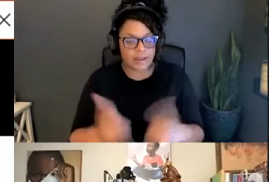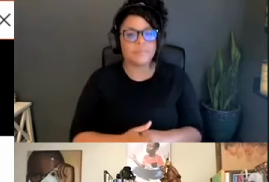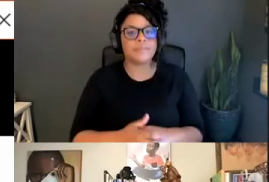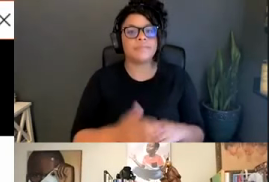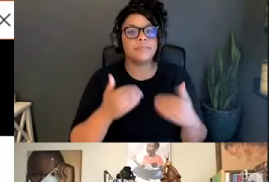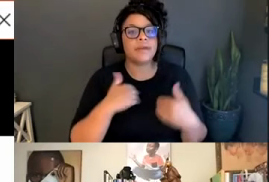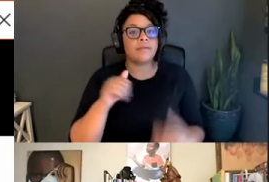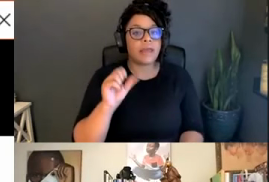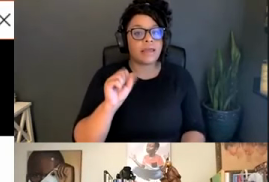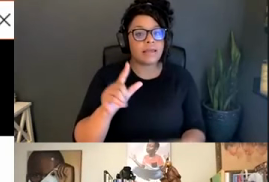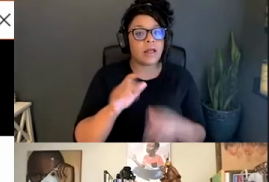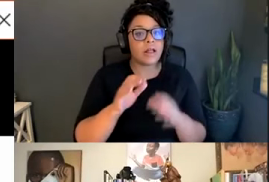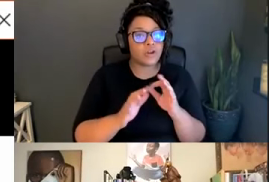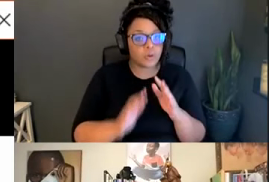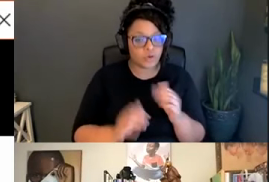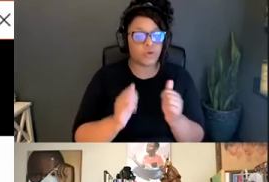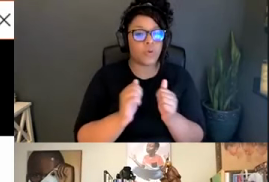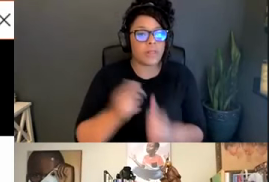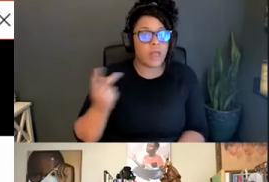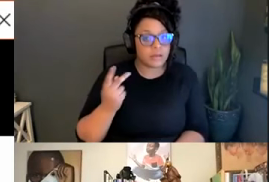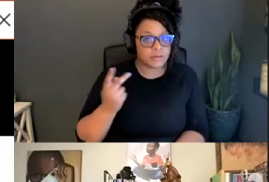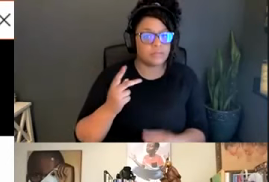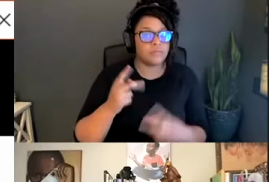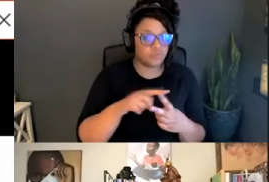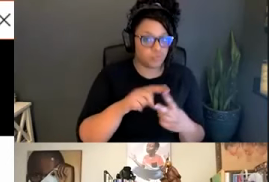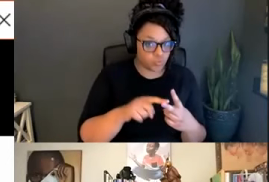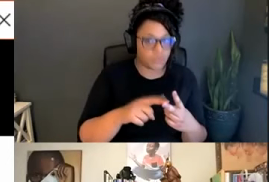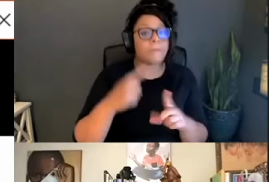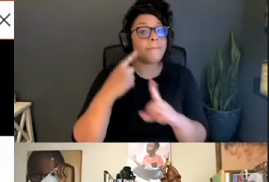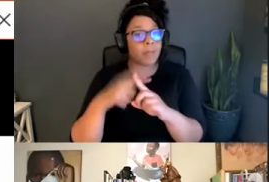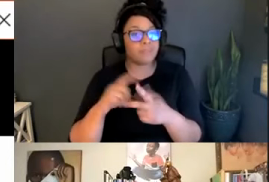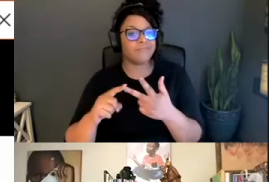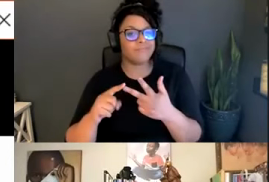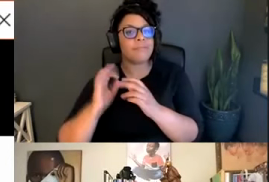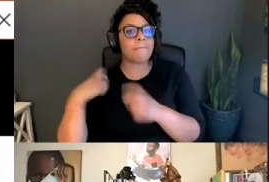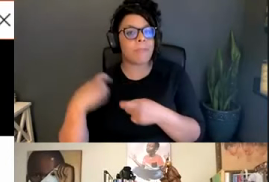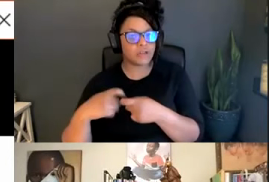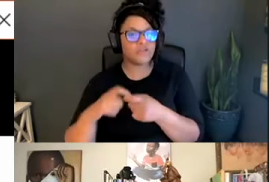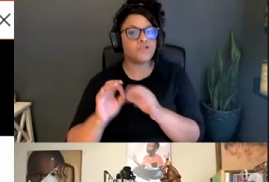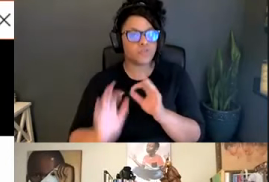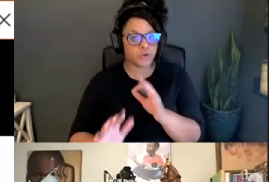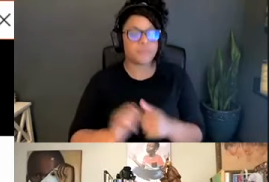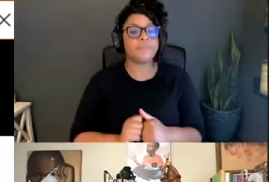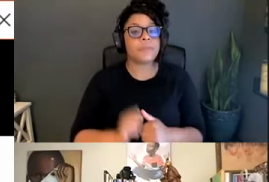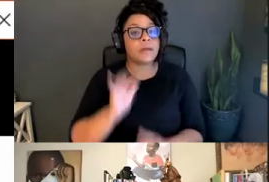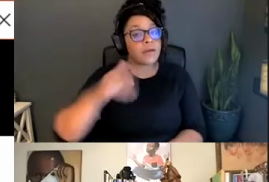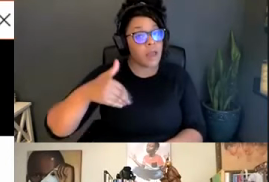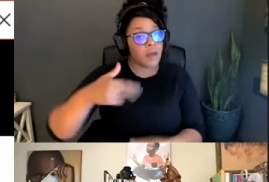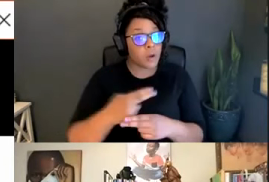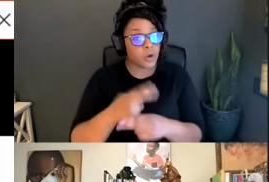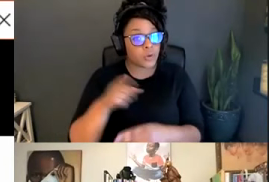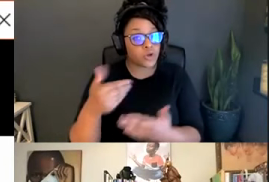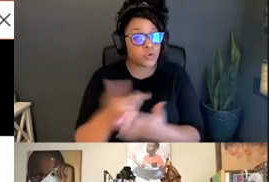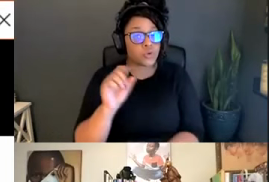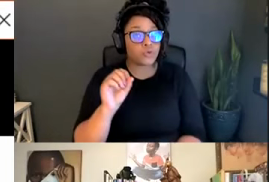our ASL interpreters with us, as well as a Spanish interpreter. So if you haven't used this new Zoom